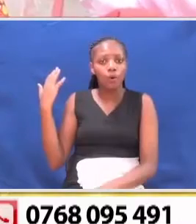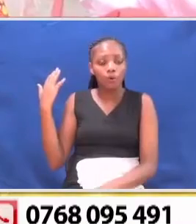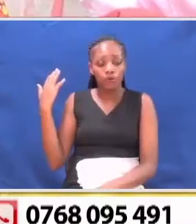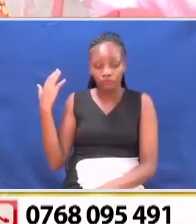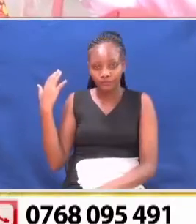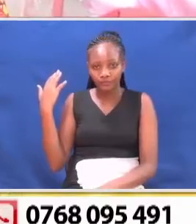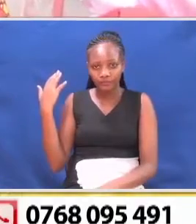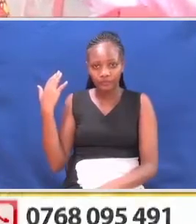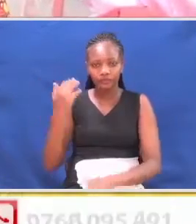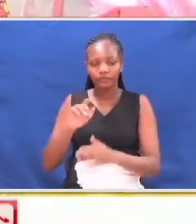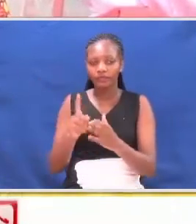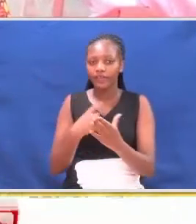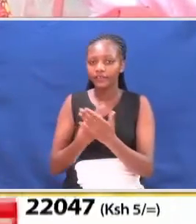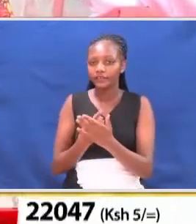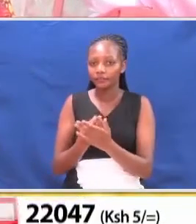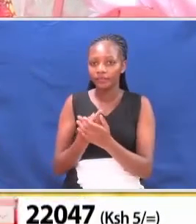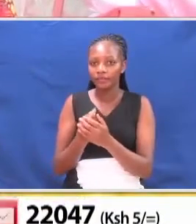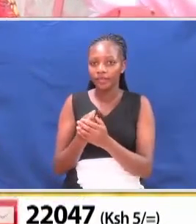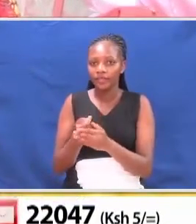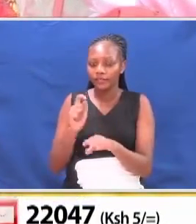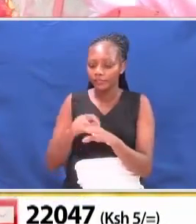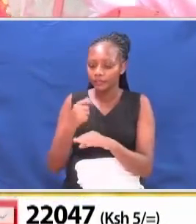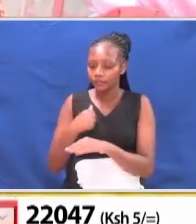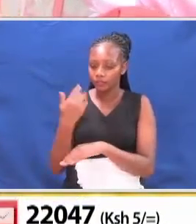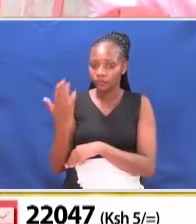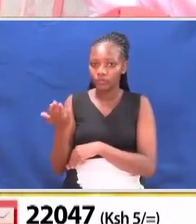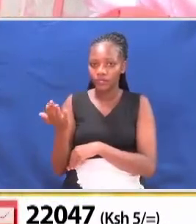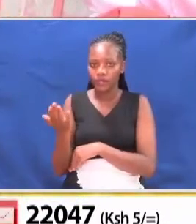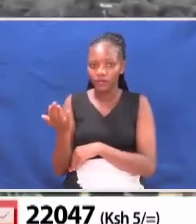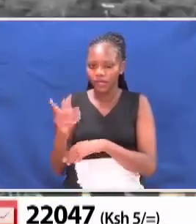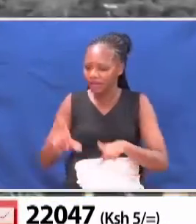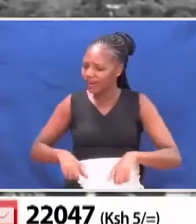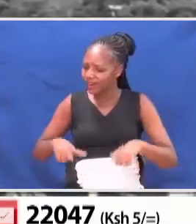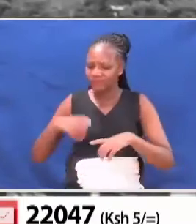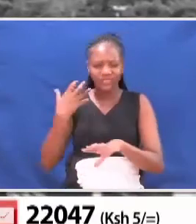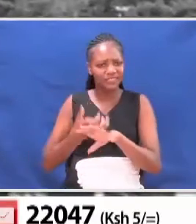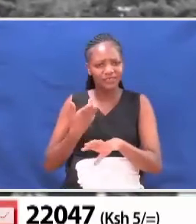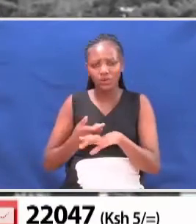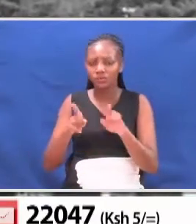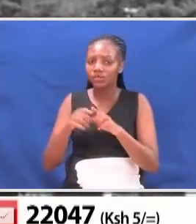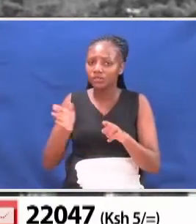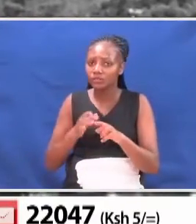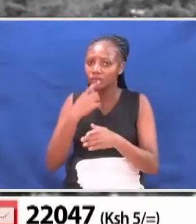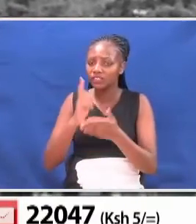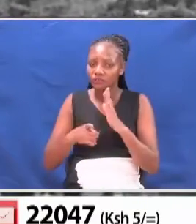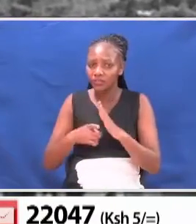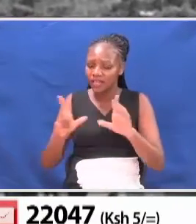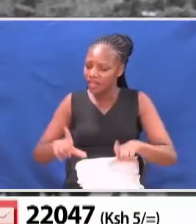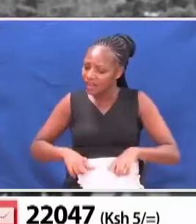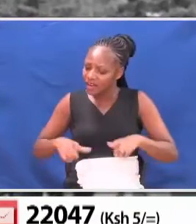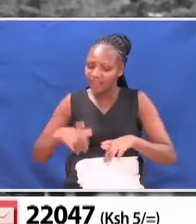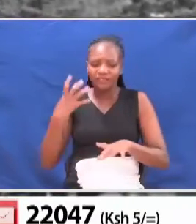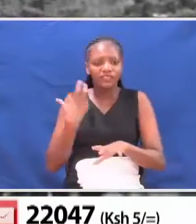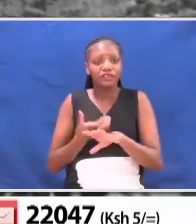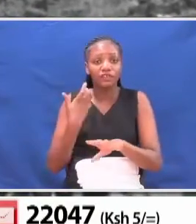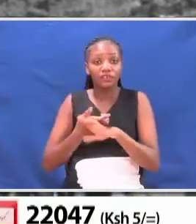mdogo, na hiyo wakati nilikuwa kwa street ni maisha ni ngumu. She confesses street life has been her only